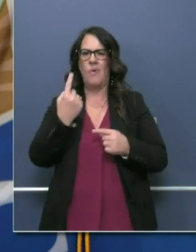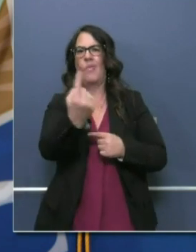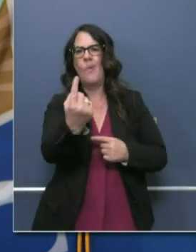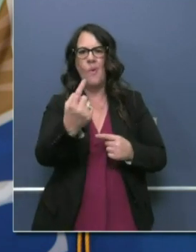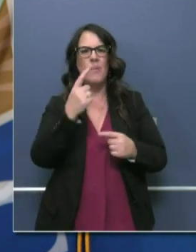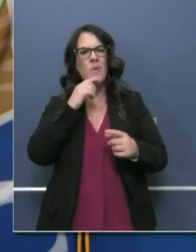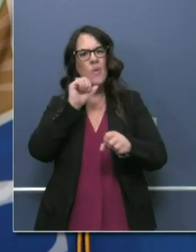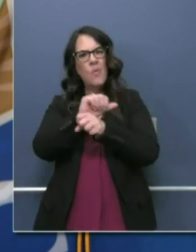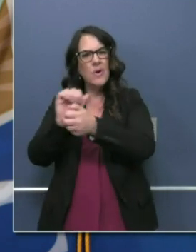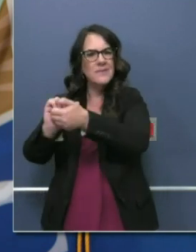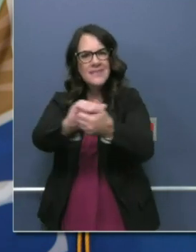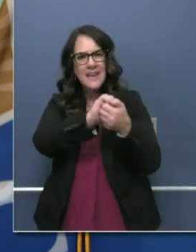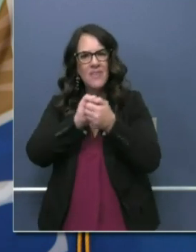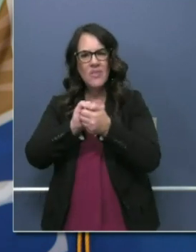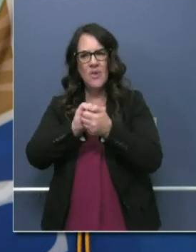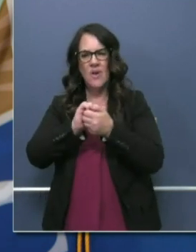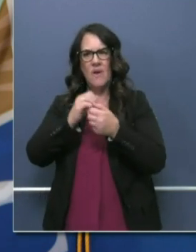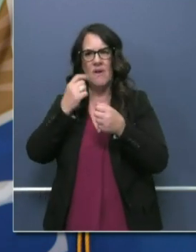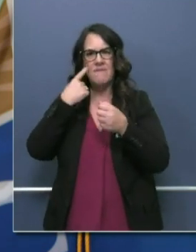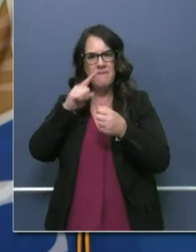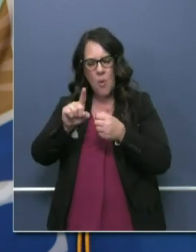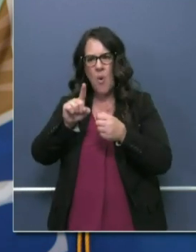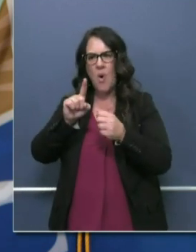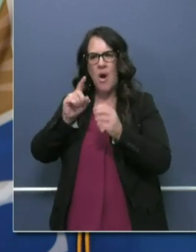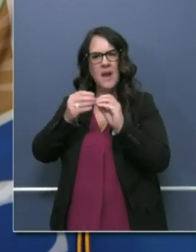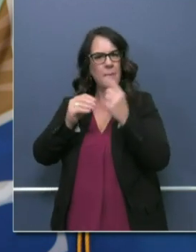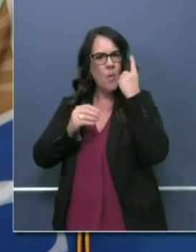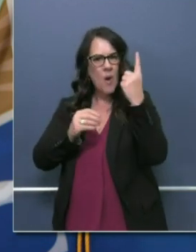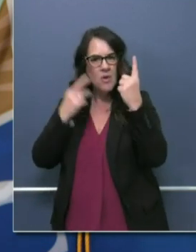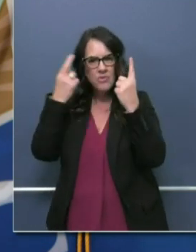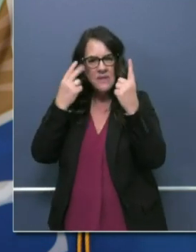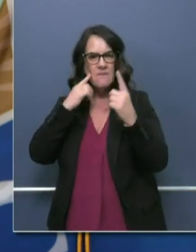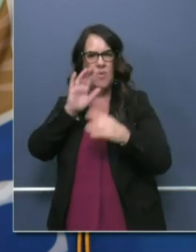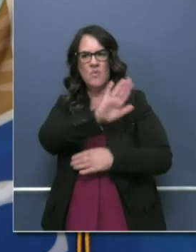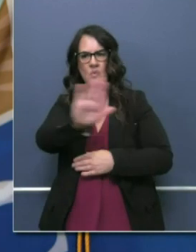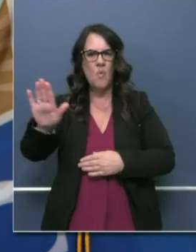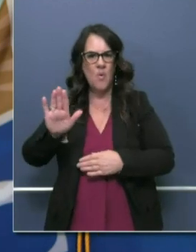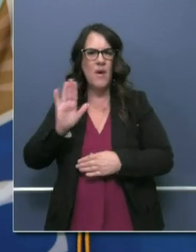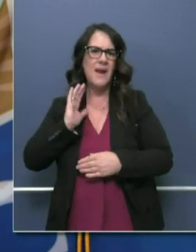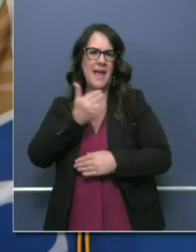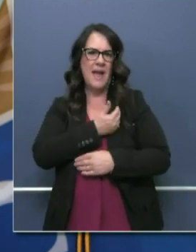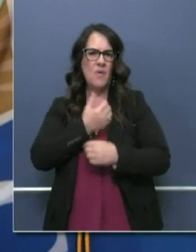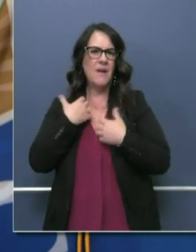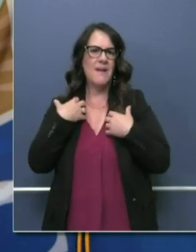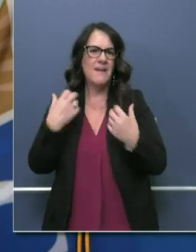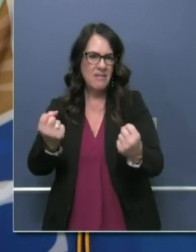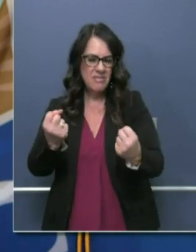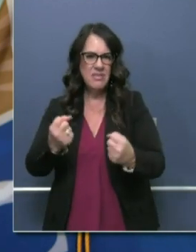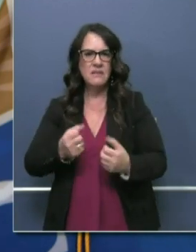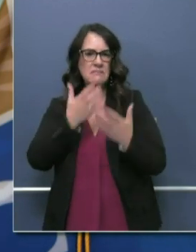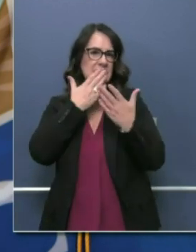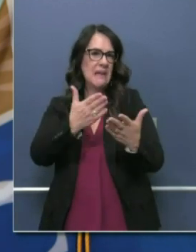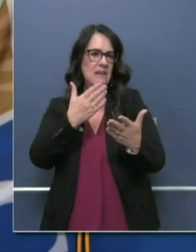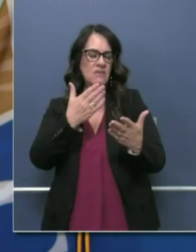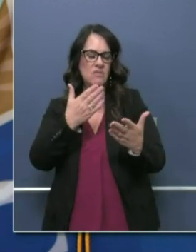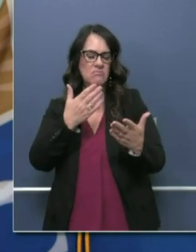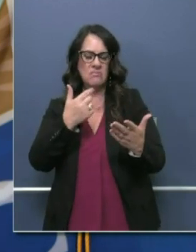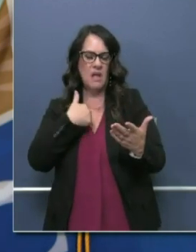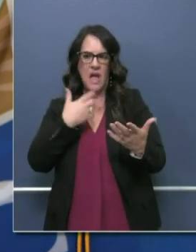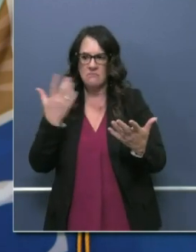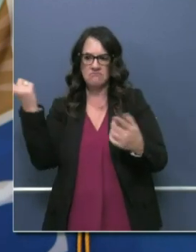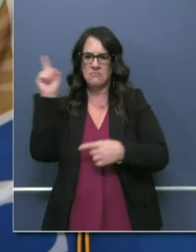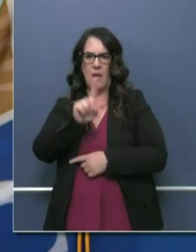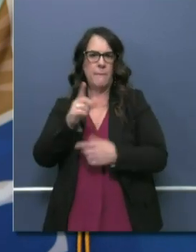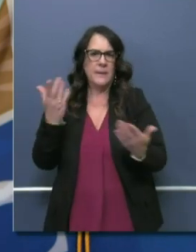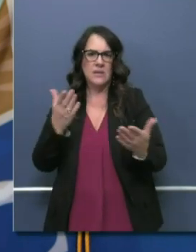the prism of public health. And I just, again, want to thank all of you for allowing us to make this announcement today, because you